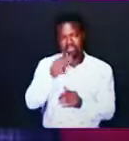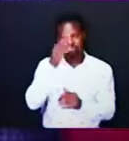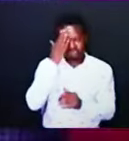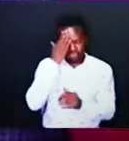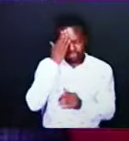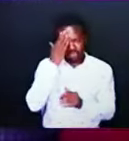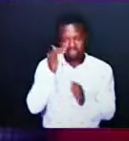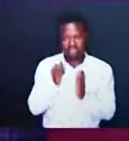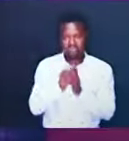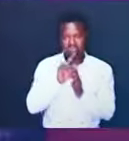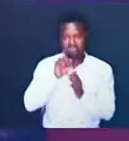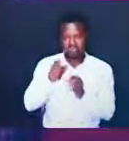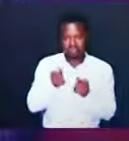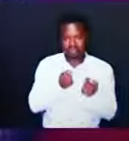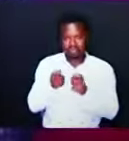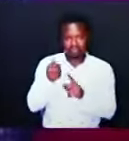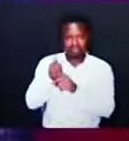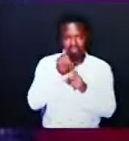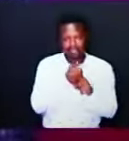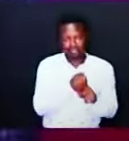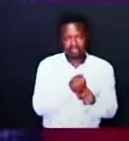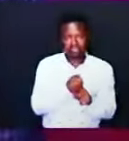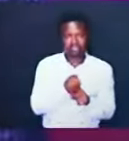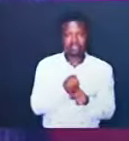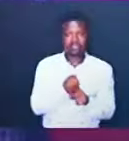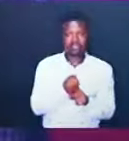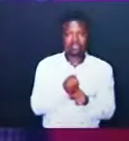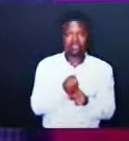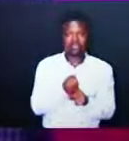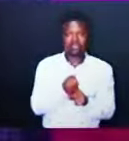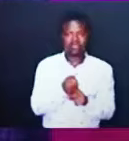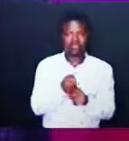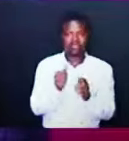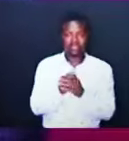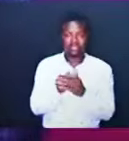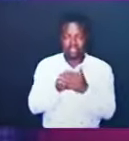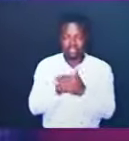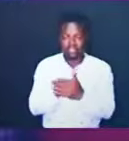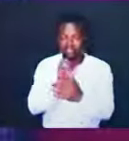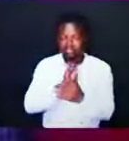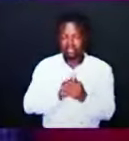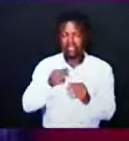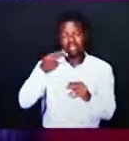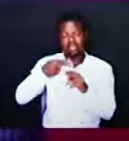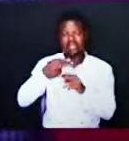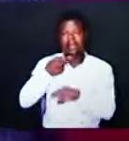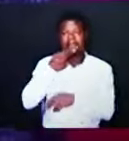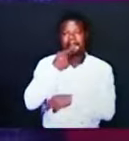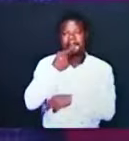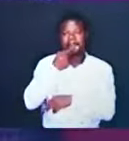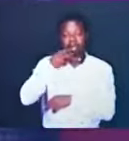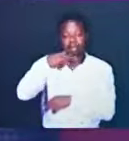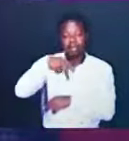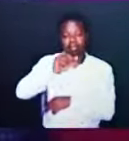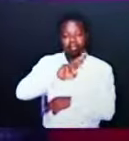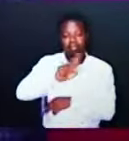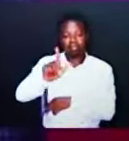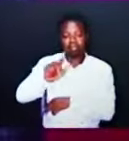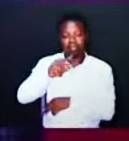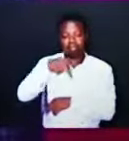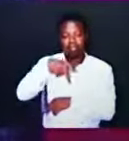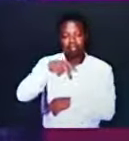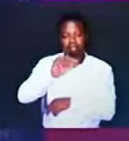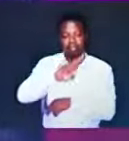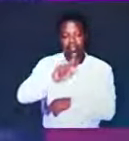know how you ought to conduct yourself as a presiding leader, as a pastor in God's